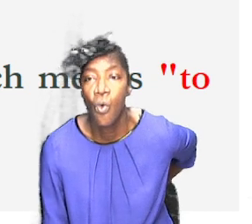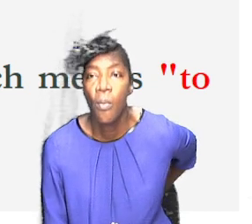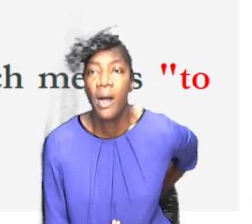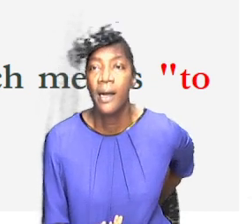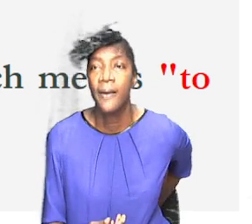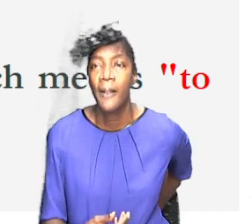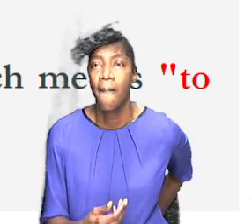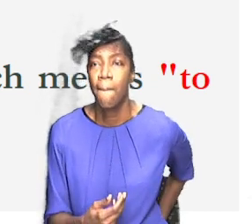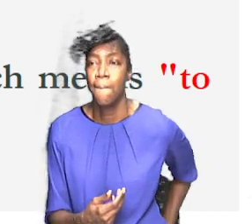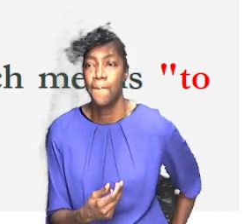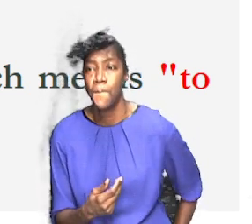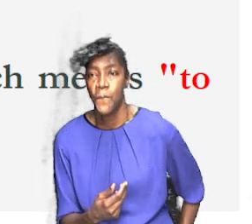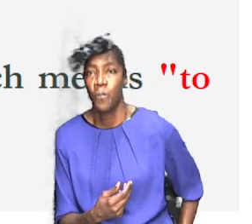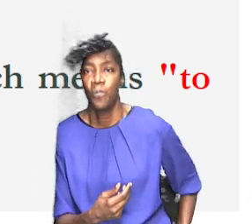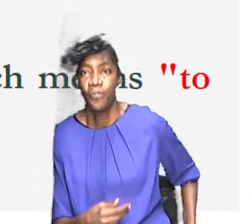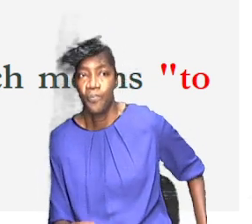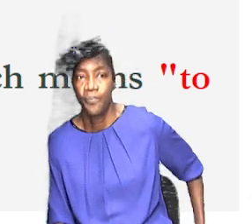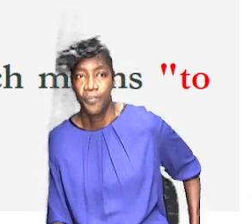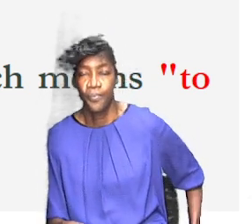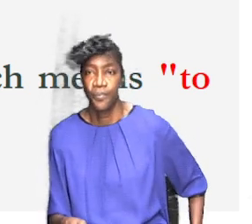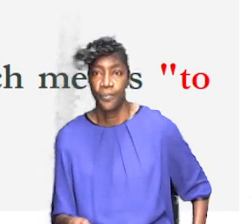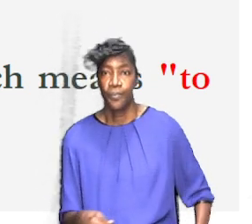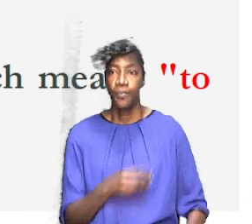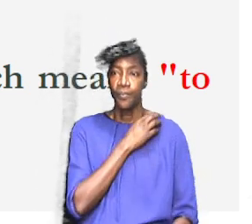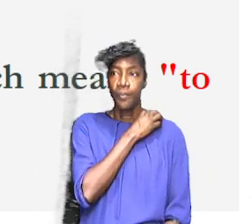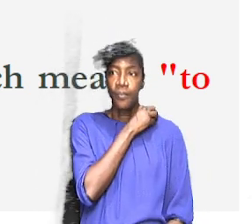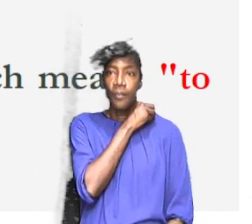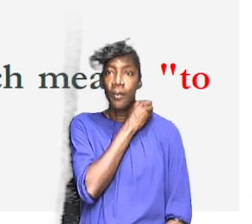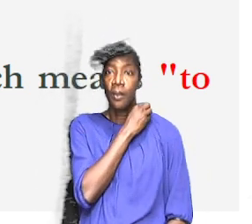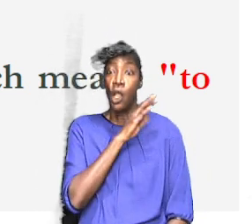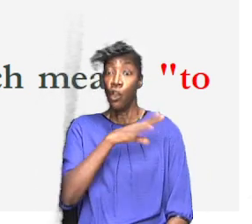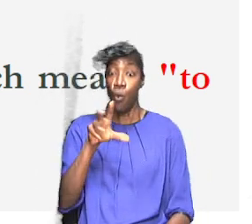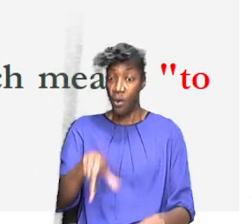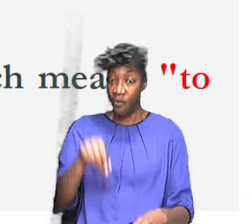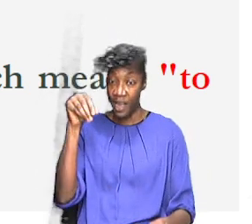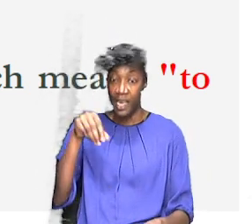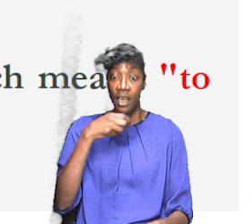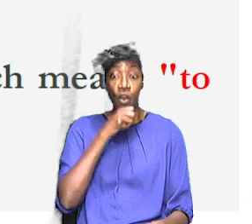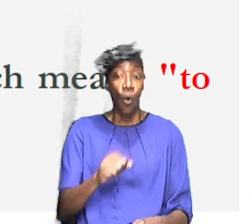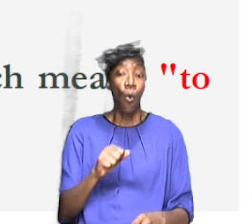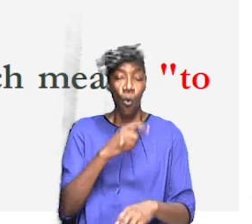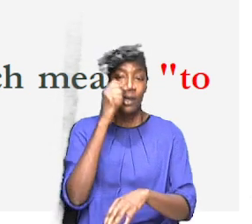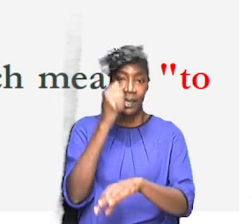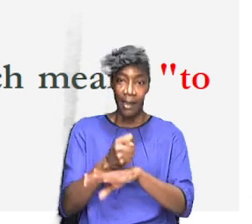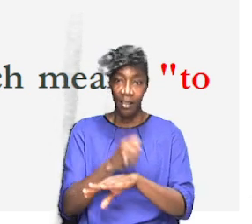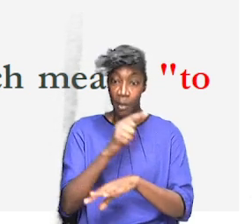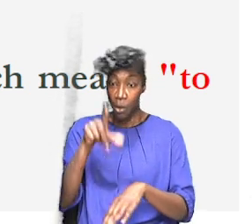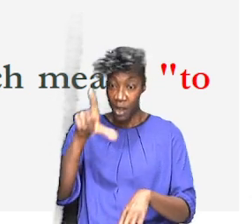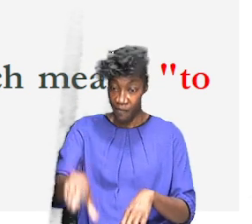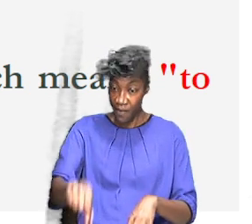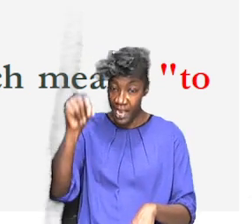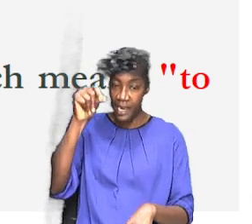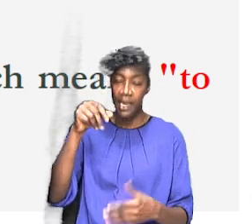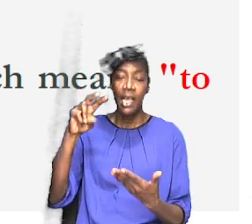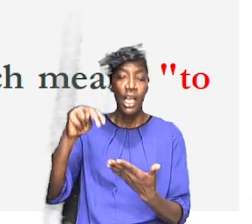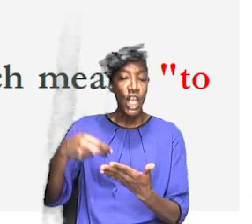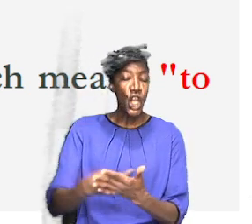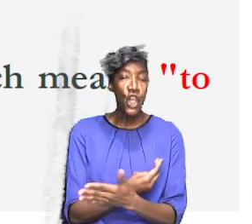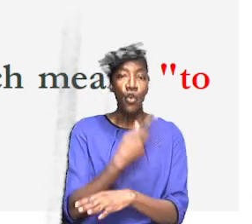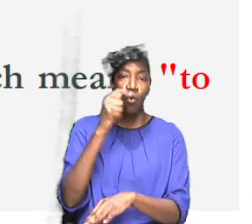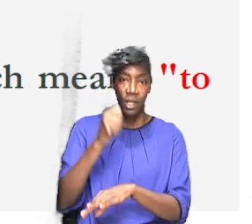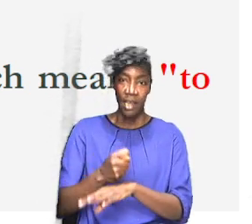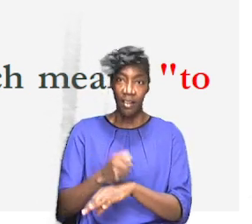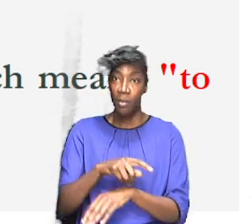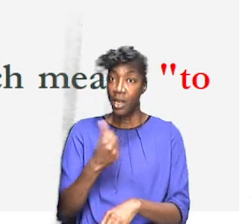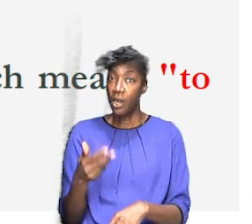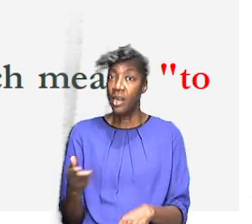God, and the term Pharisees, where it came from. So we don't find that in the Old Testament, but we find it in the New Testament. Another thing I